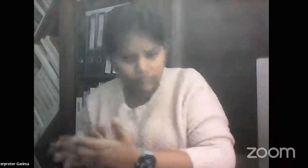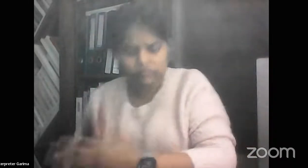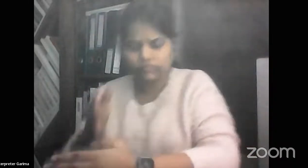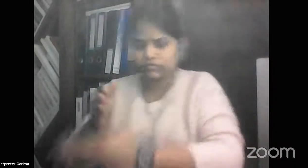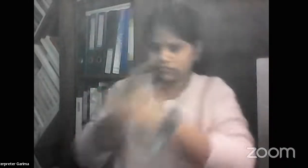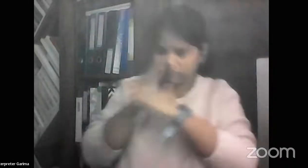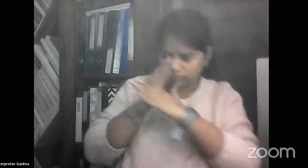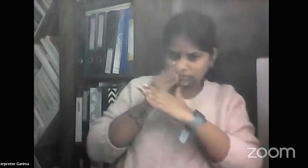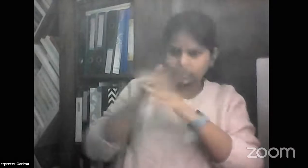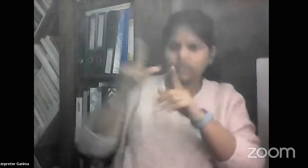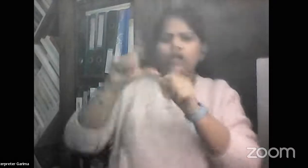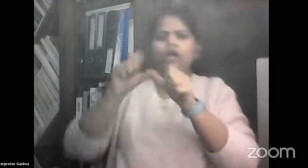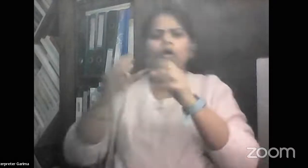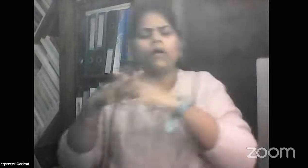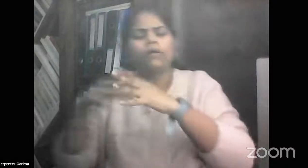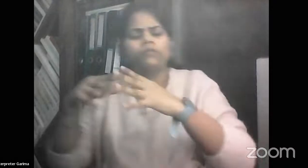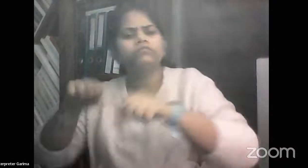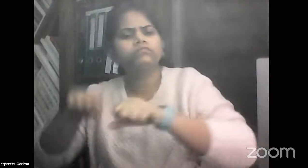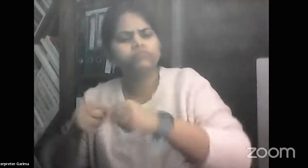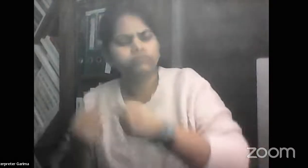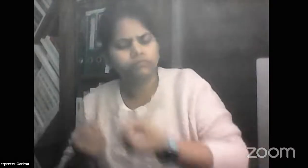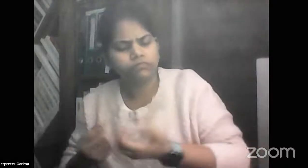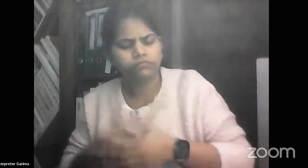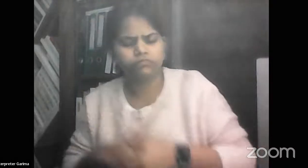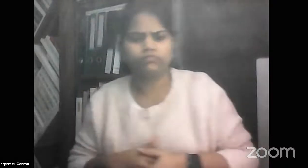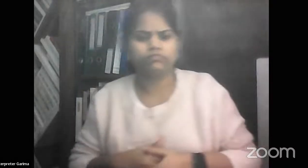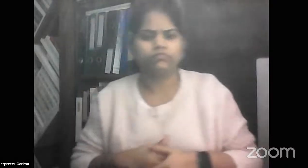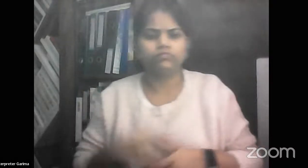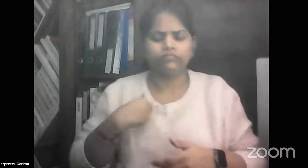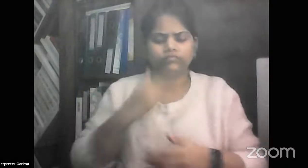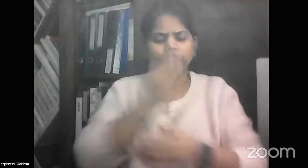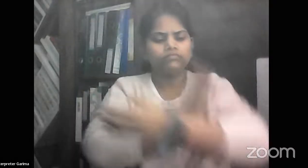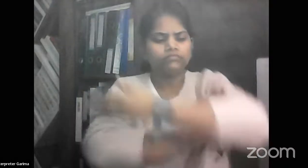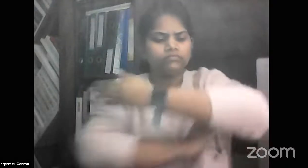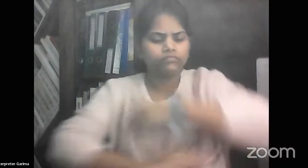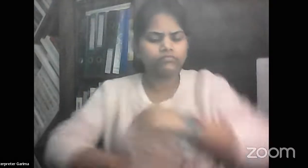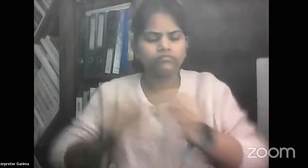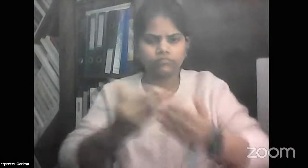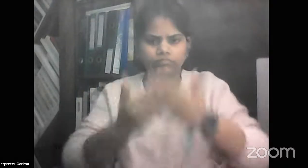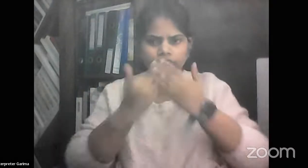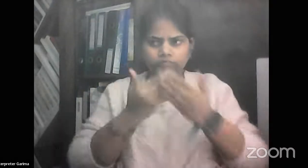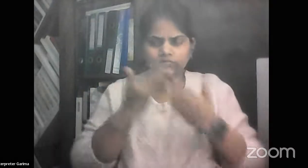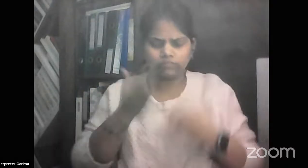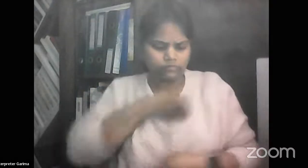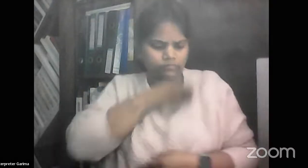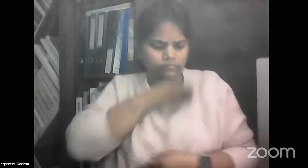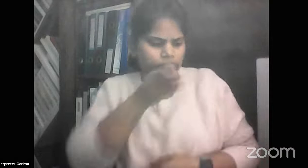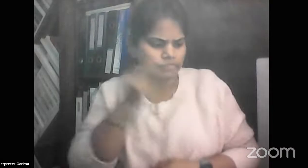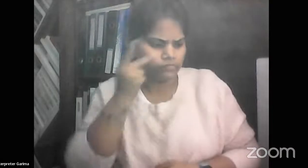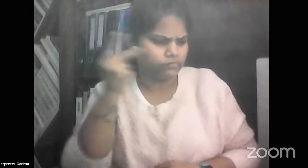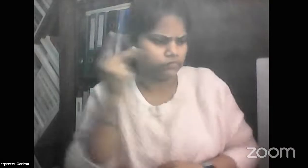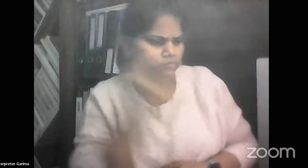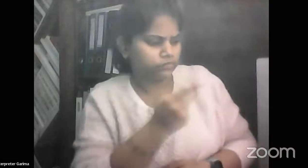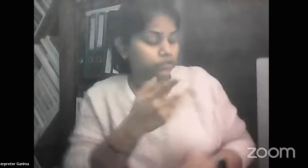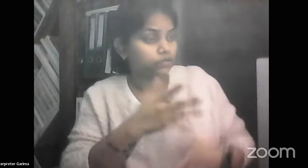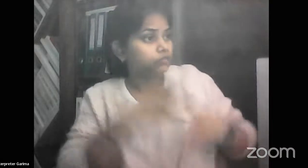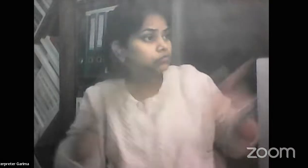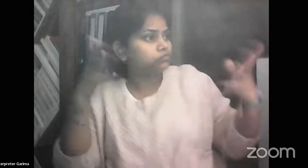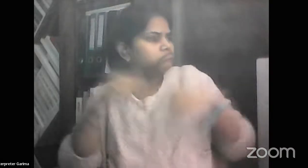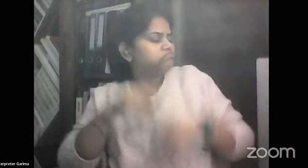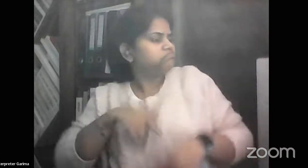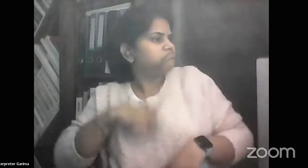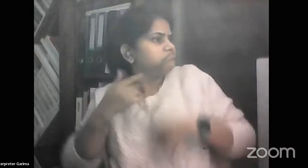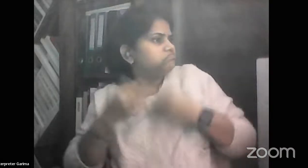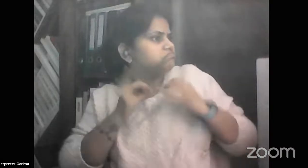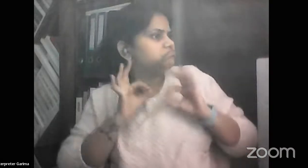the brainstorming, I was drawn towards the disability studies and I came across some of the writings and journals that have fascinated me. Now, with the